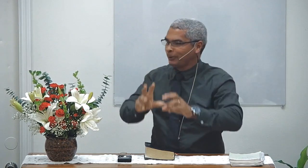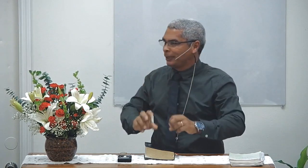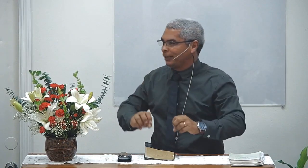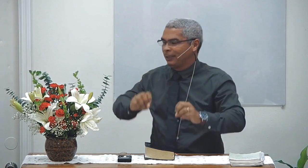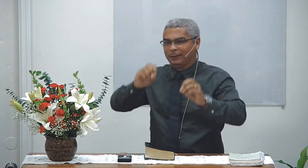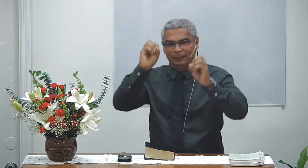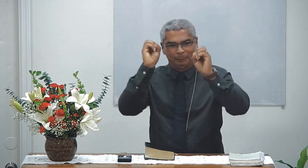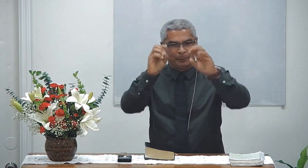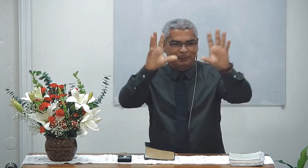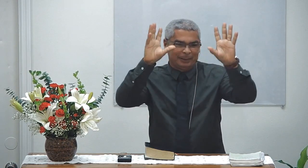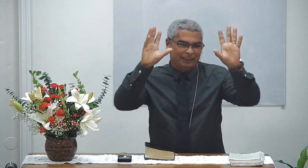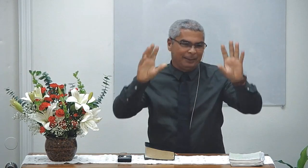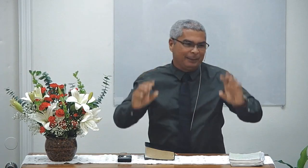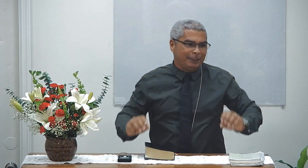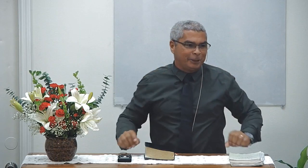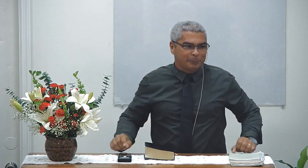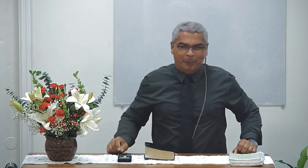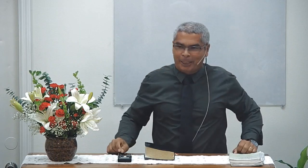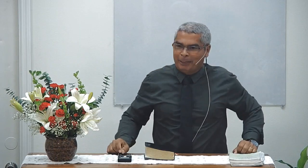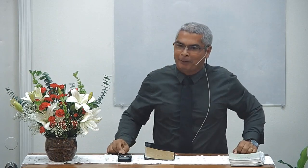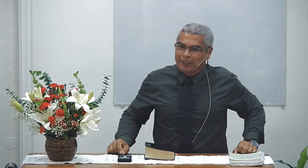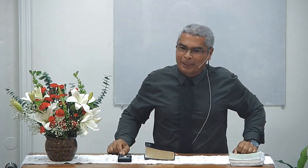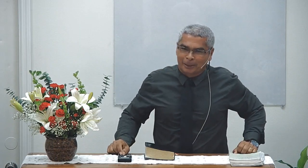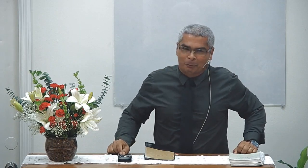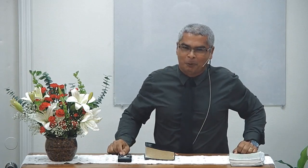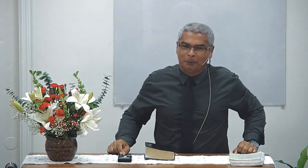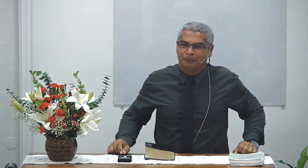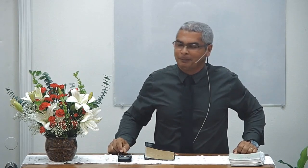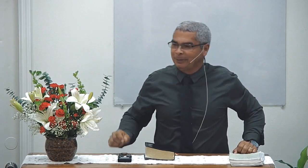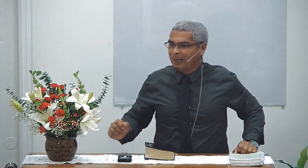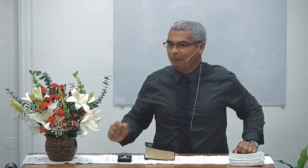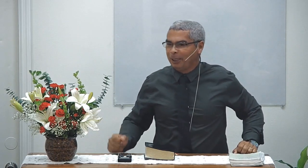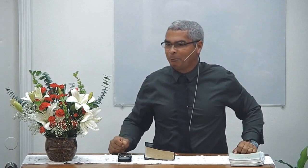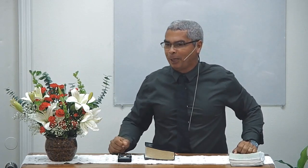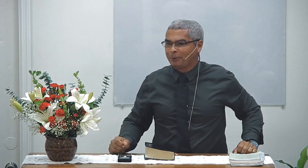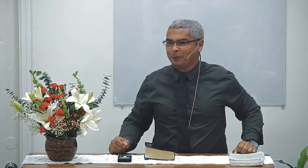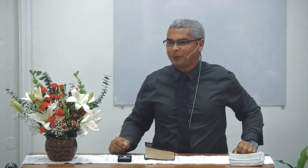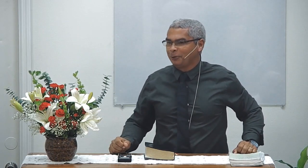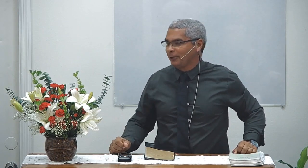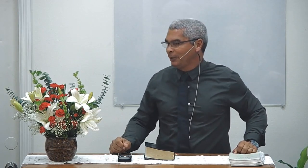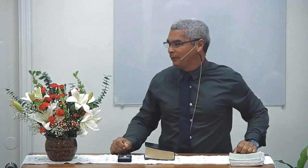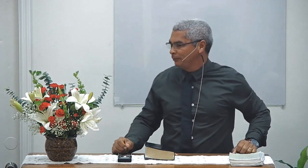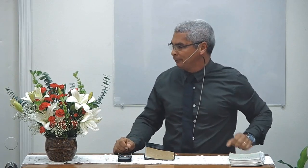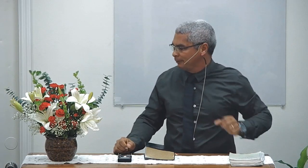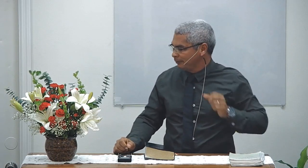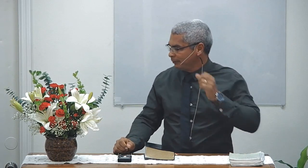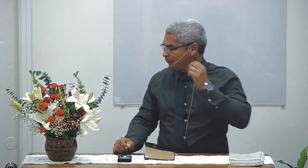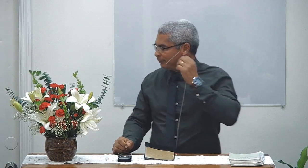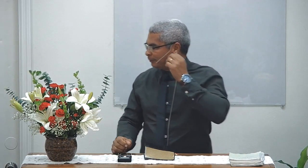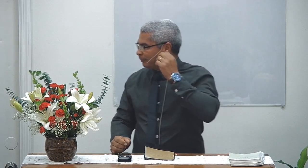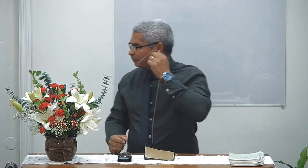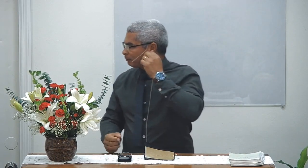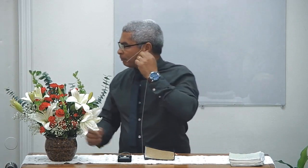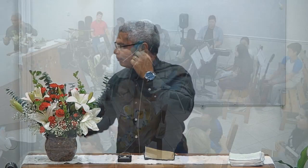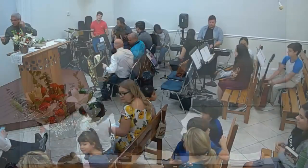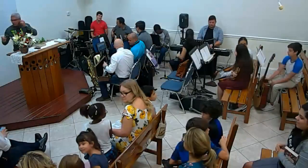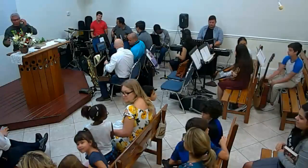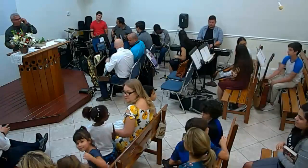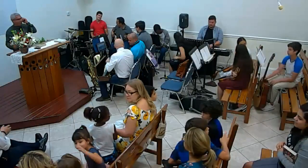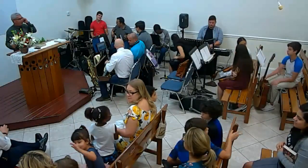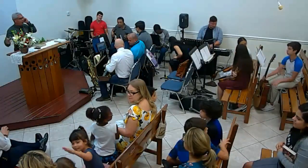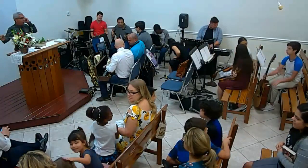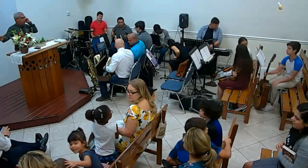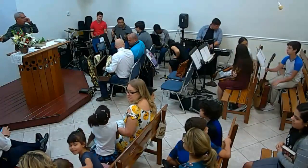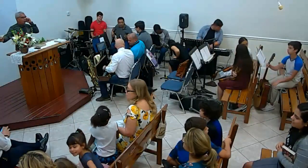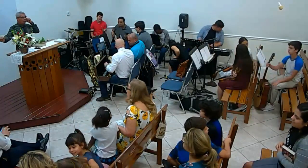that was shared here, the invitation, put on your WhatsApp and your Instagram, and invite everyone. Amen. Peace of the